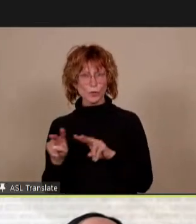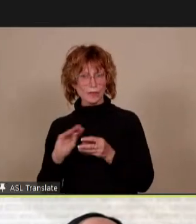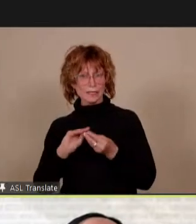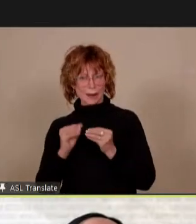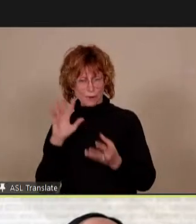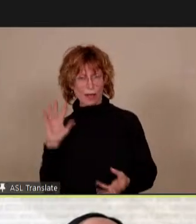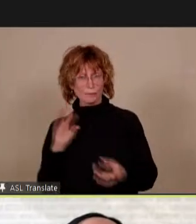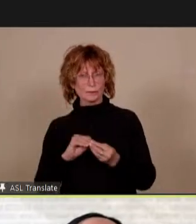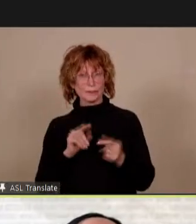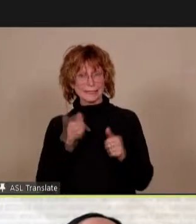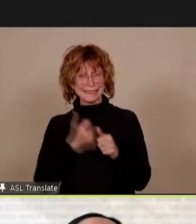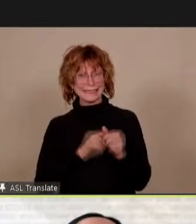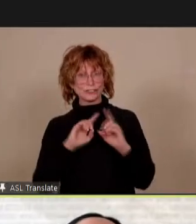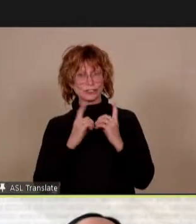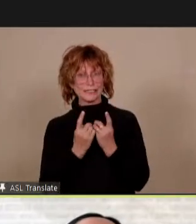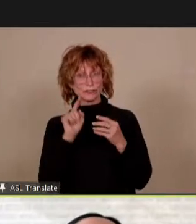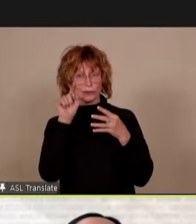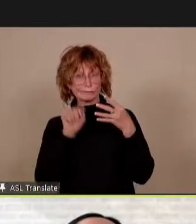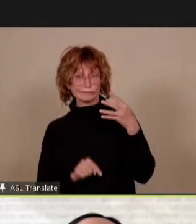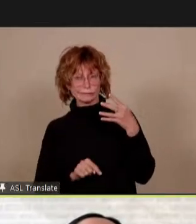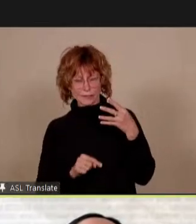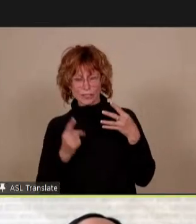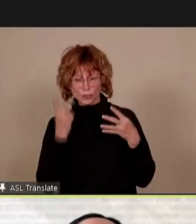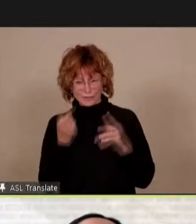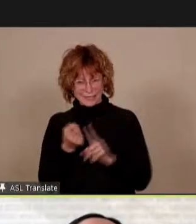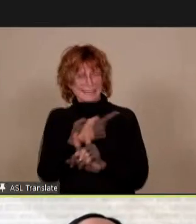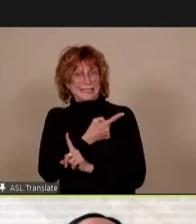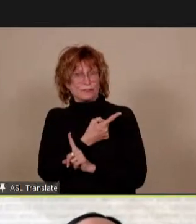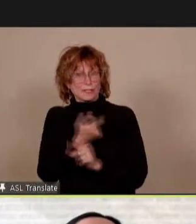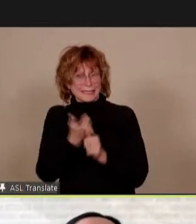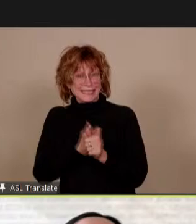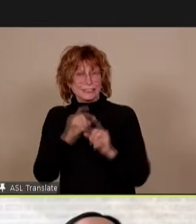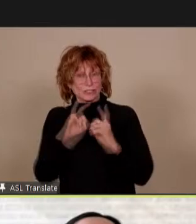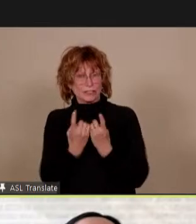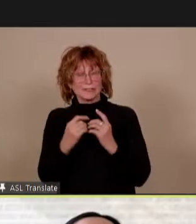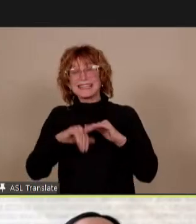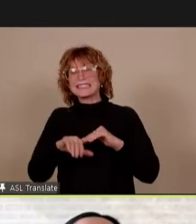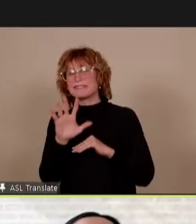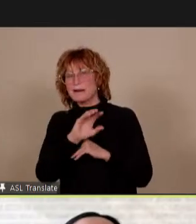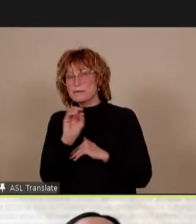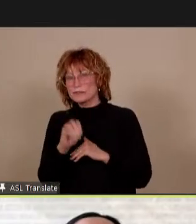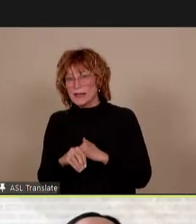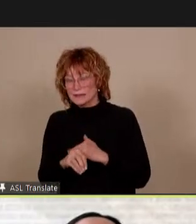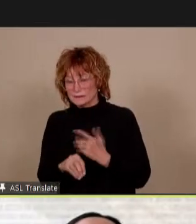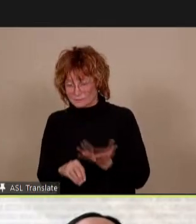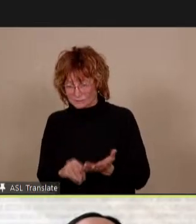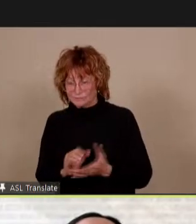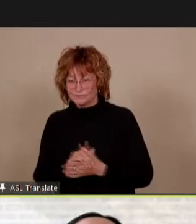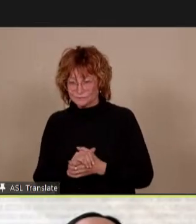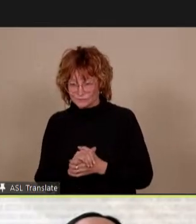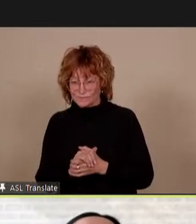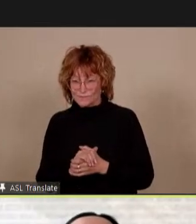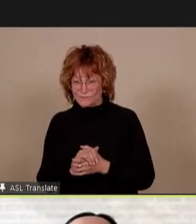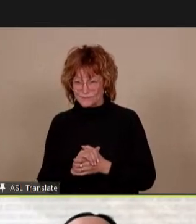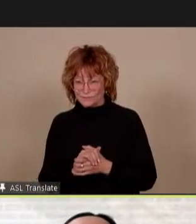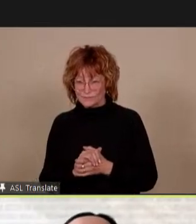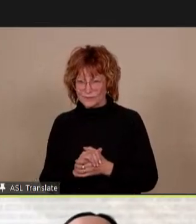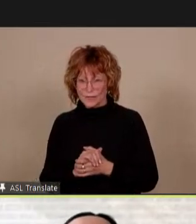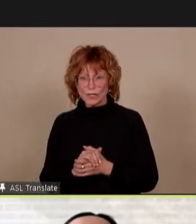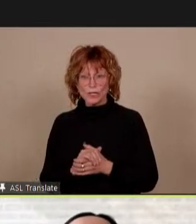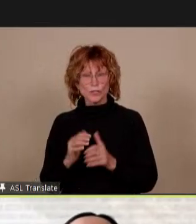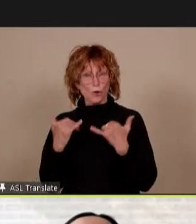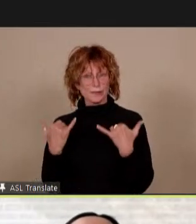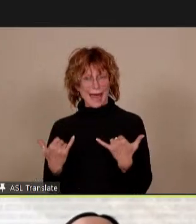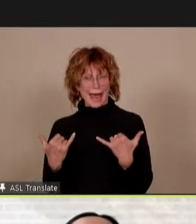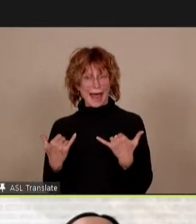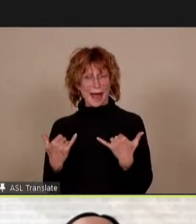by district, that deviation by district is less than 5%. So with that, I'm going to